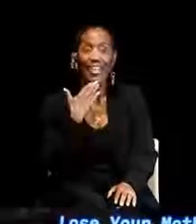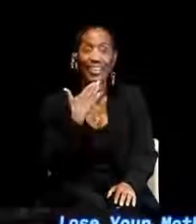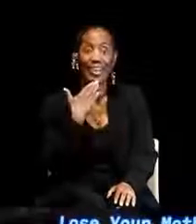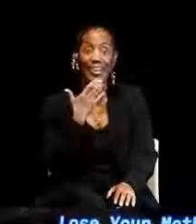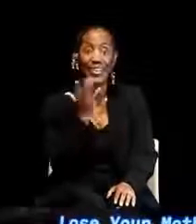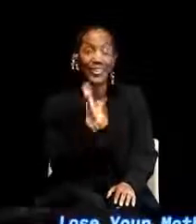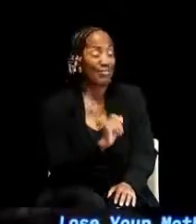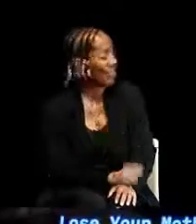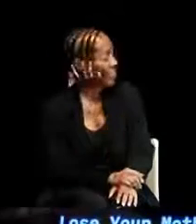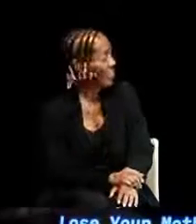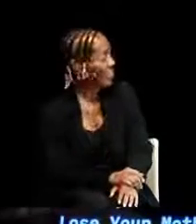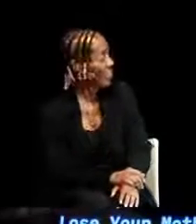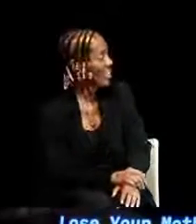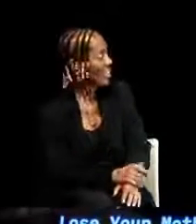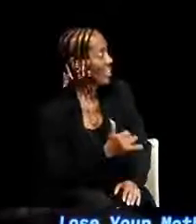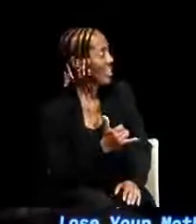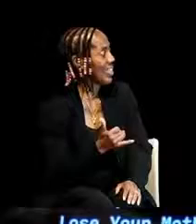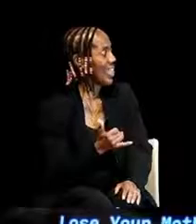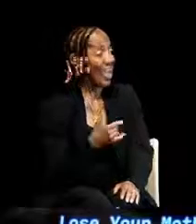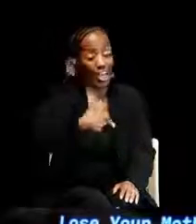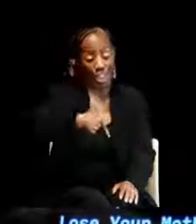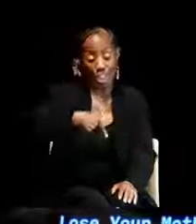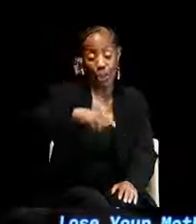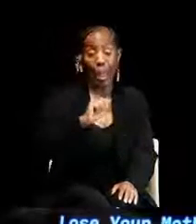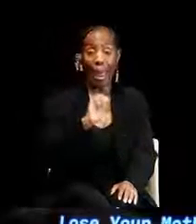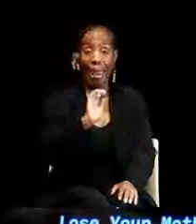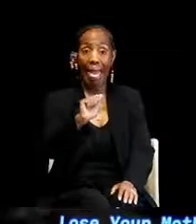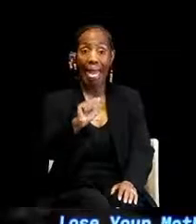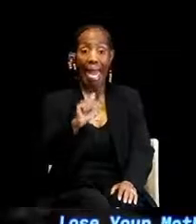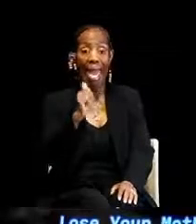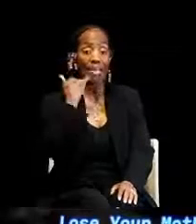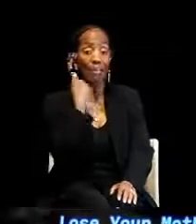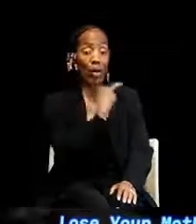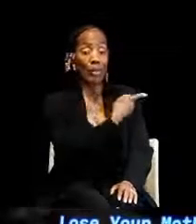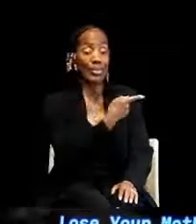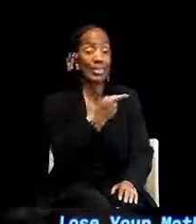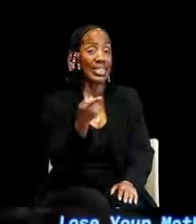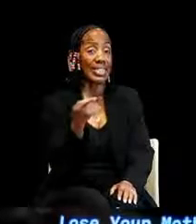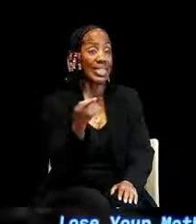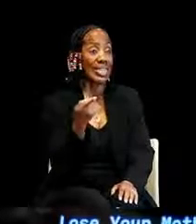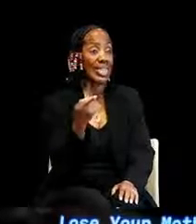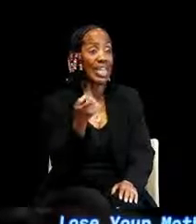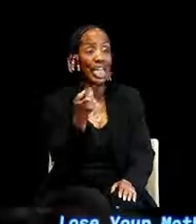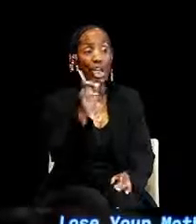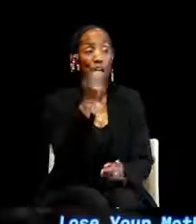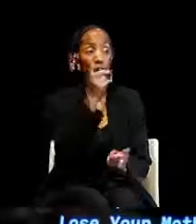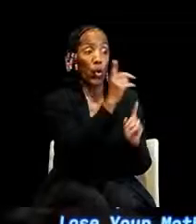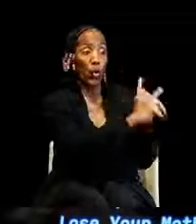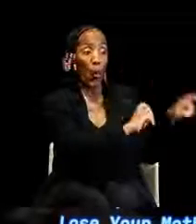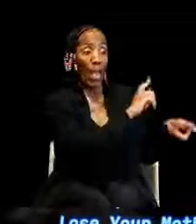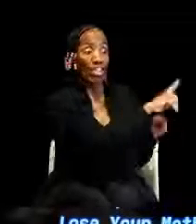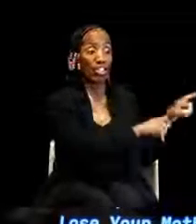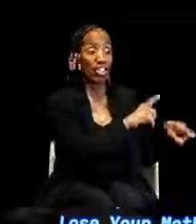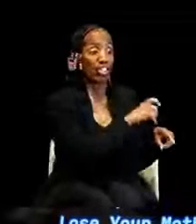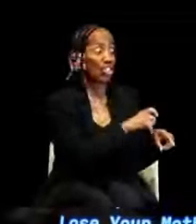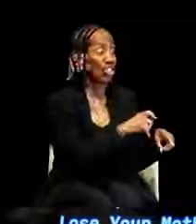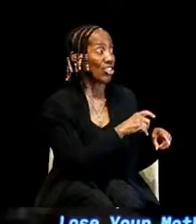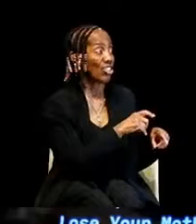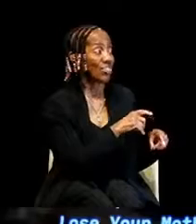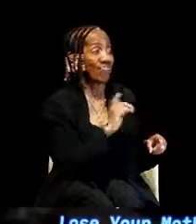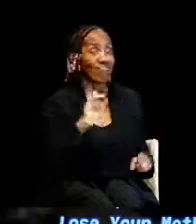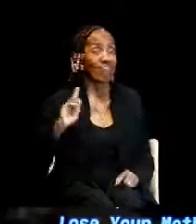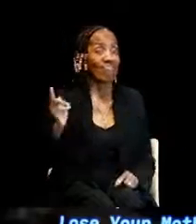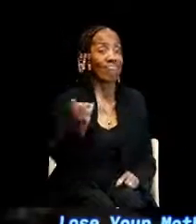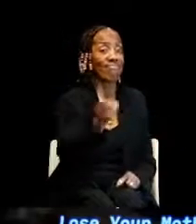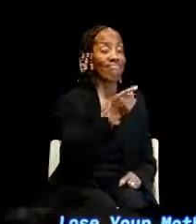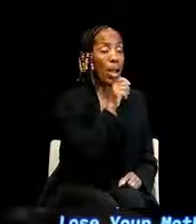Thank you. We're going to get into the Q&A now. So if you have a question in the audience, Sabina's going to run around with a mic.